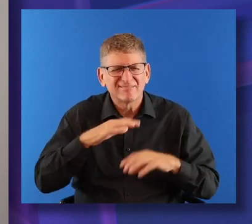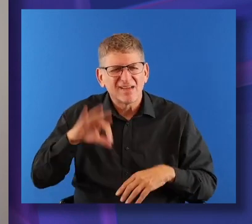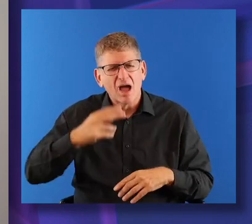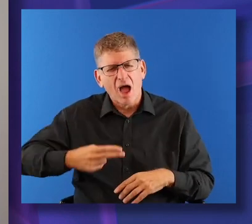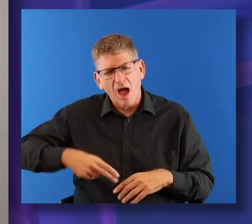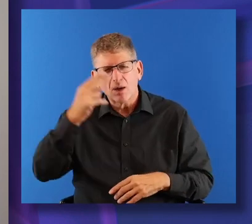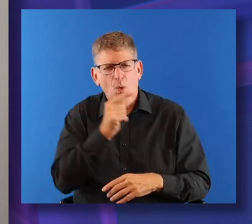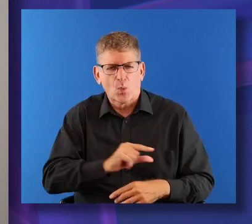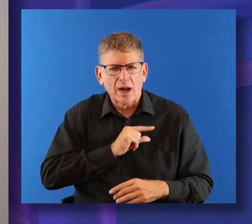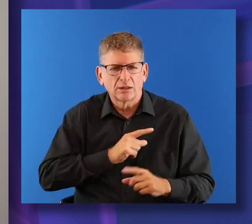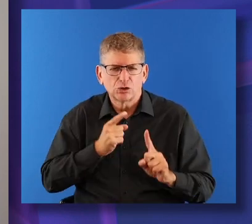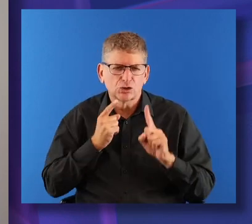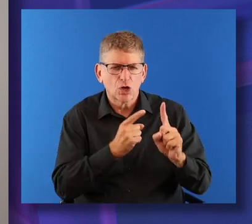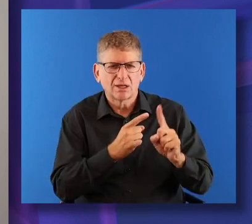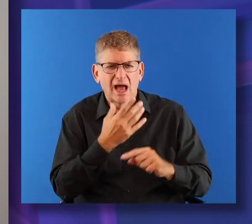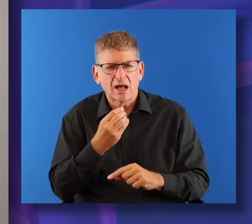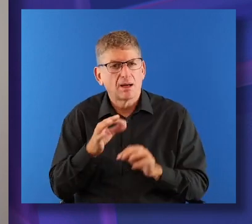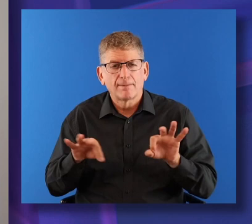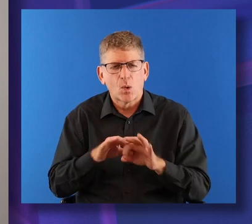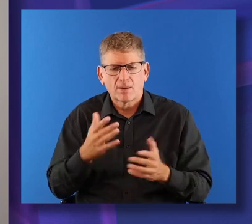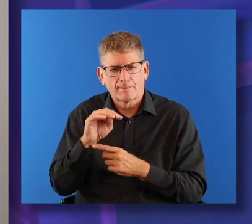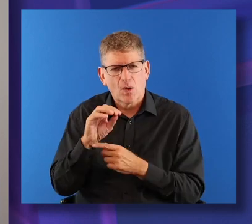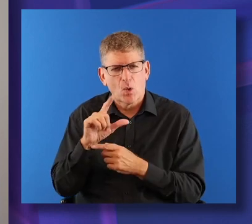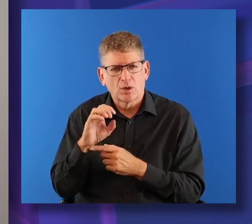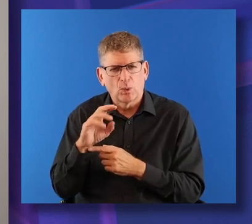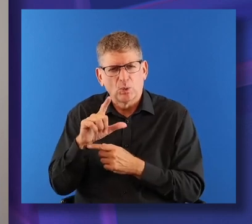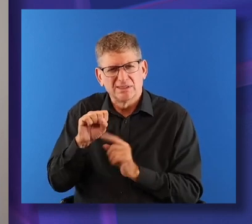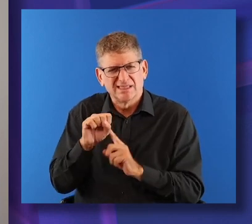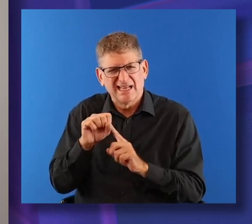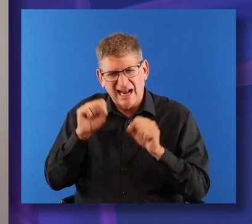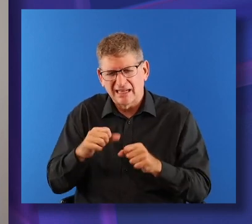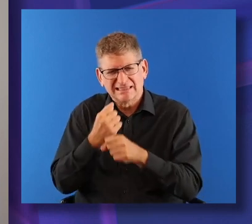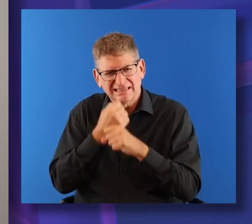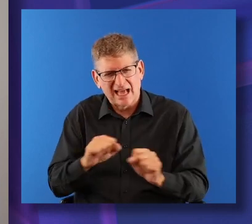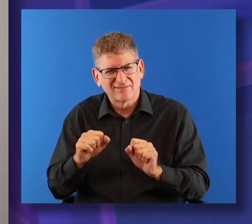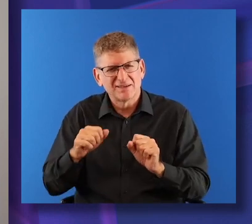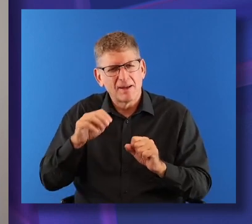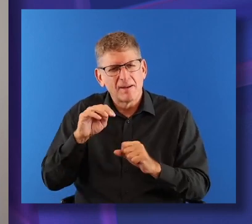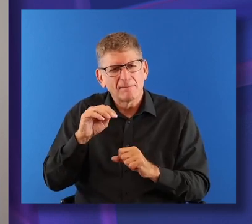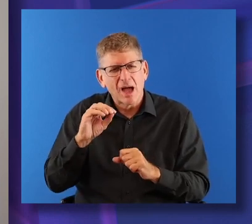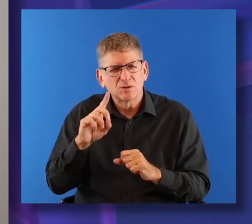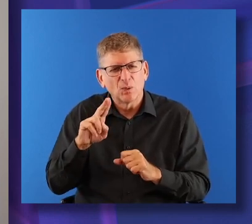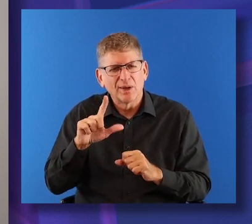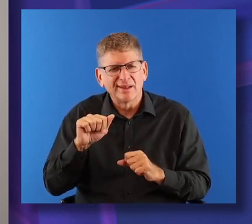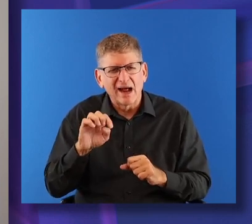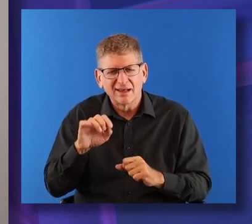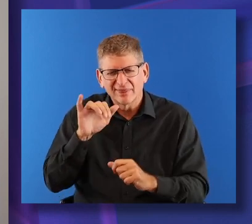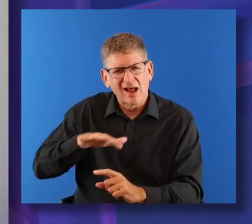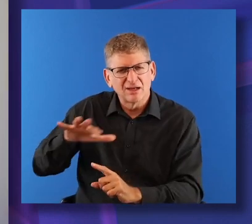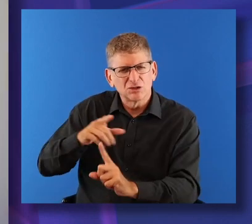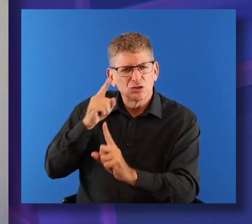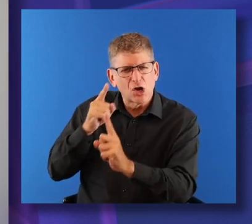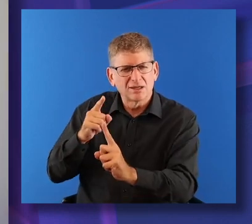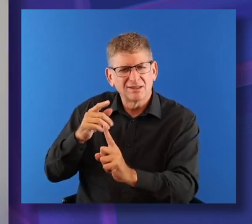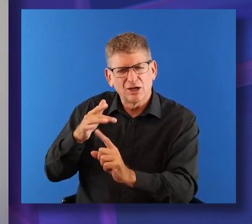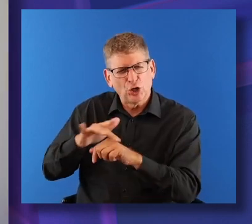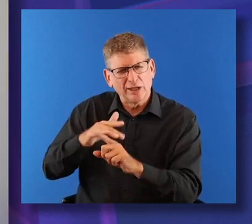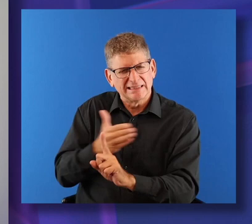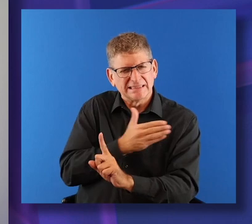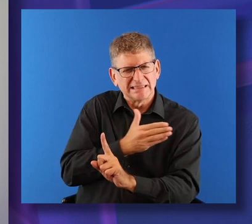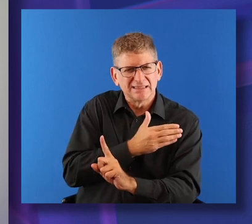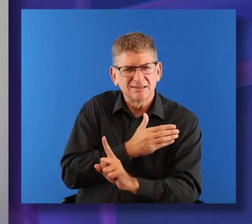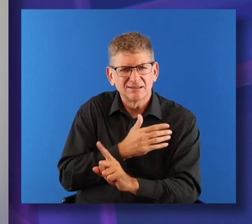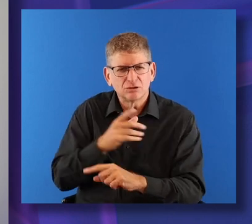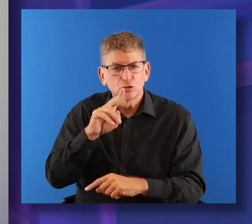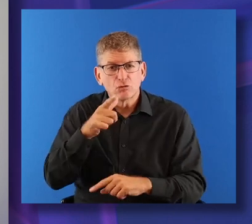targets and, importantly, molecules that can safely modulate those targets in patients earlier on. Drug discovery